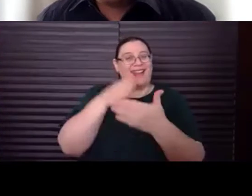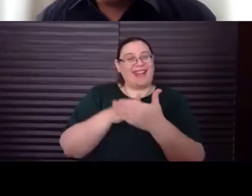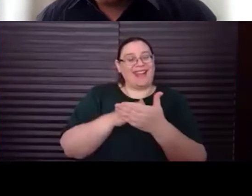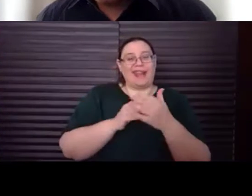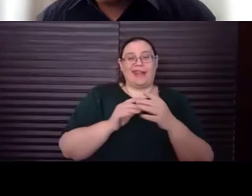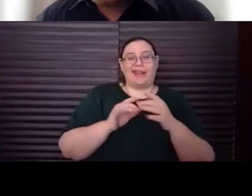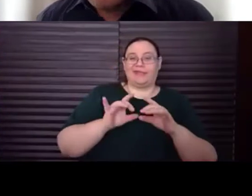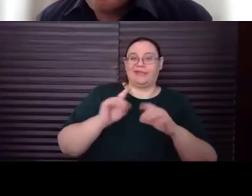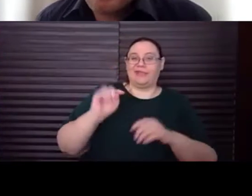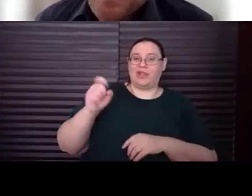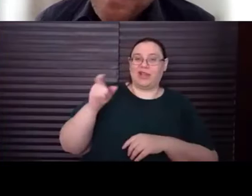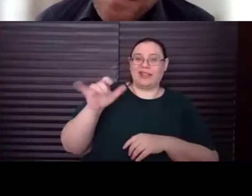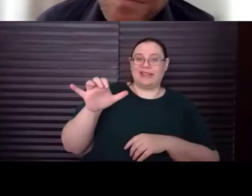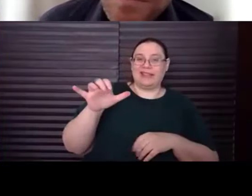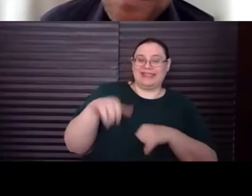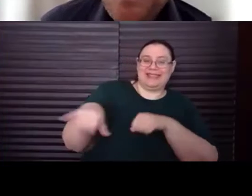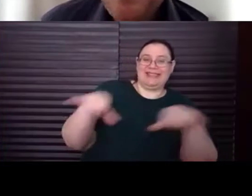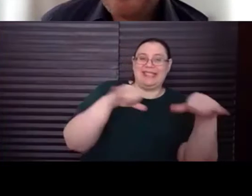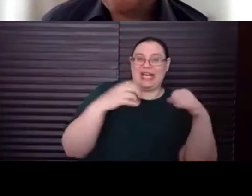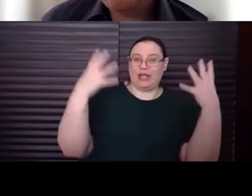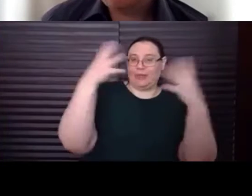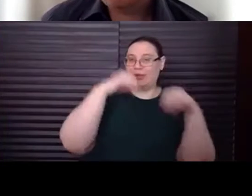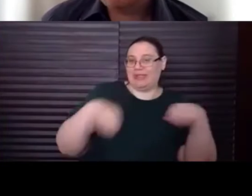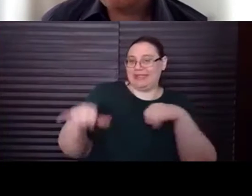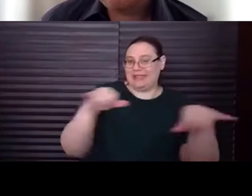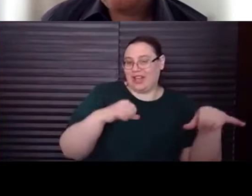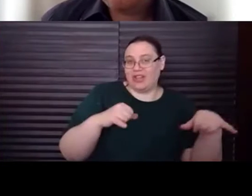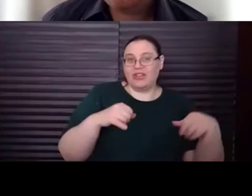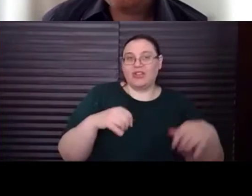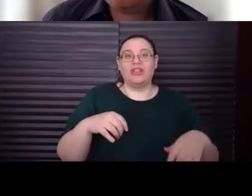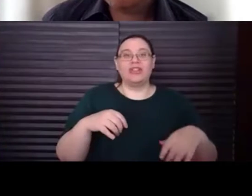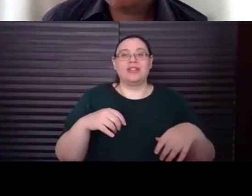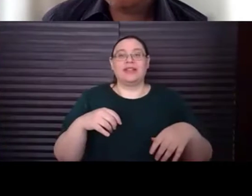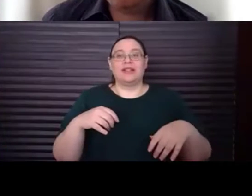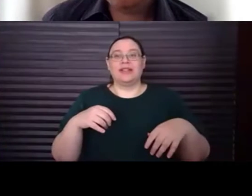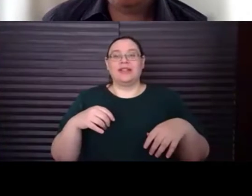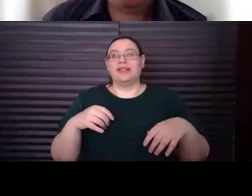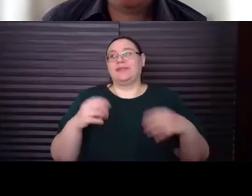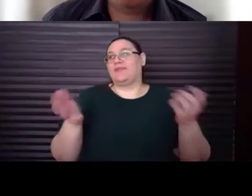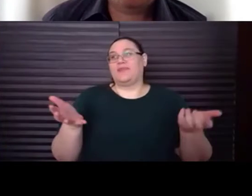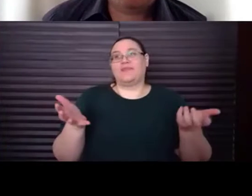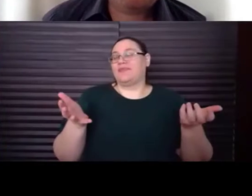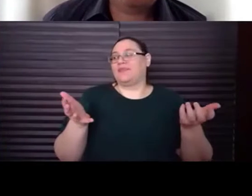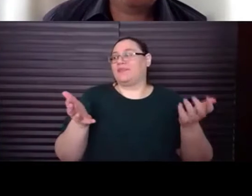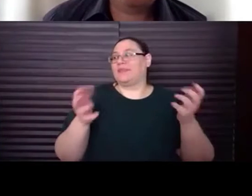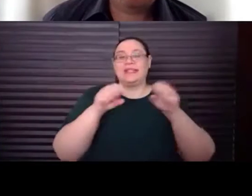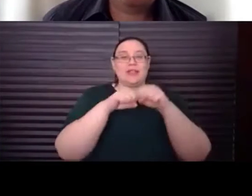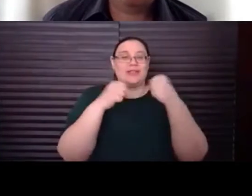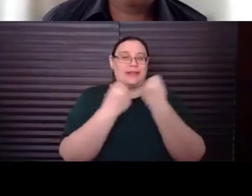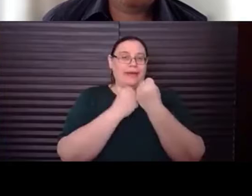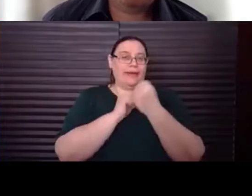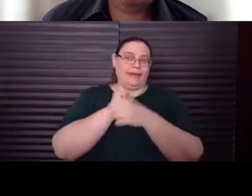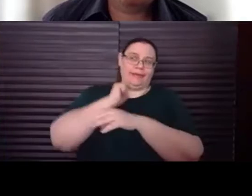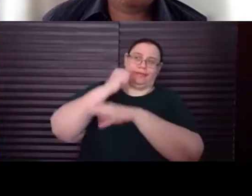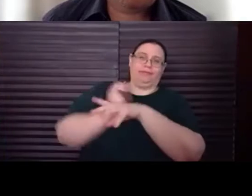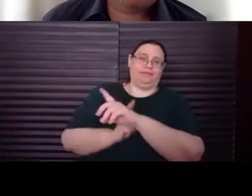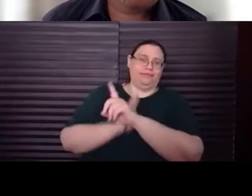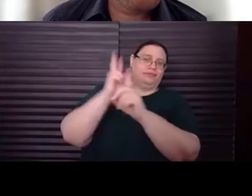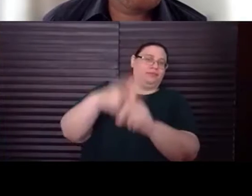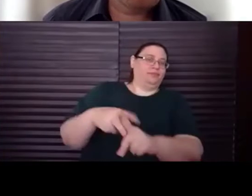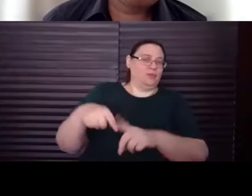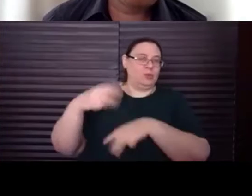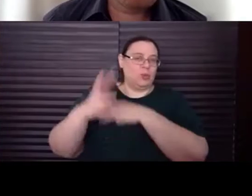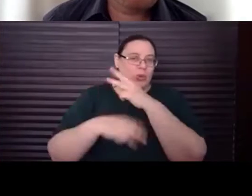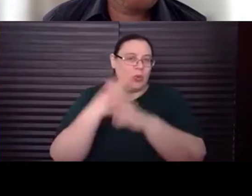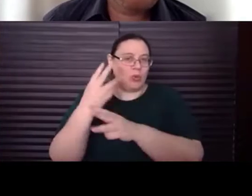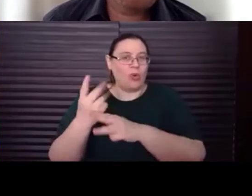toxic standards, beauty standards that our society puts on the world. So we